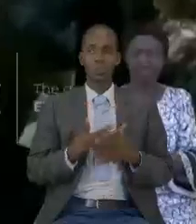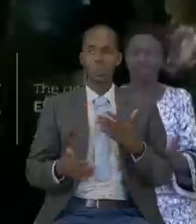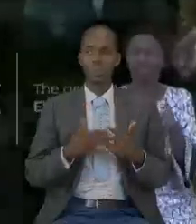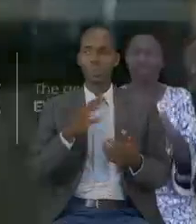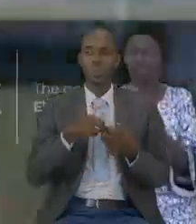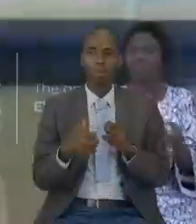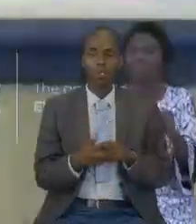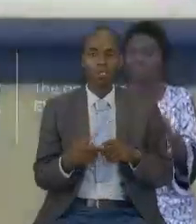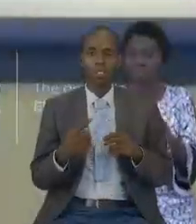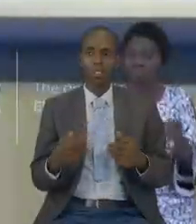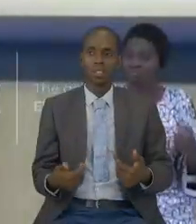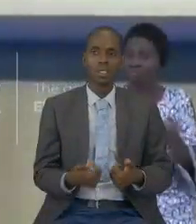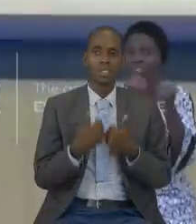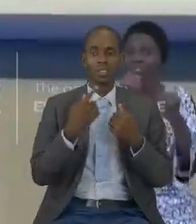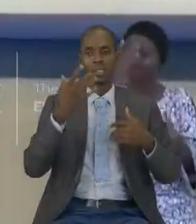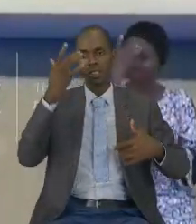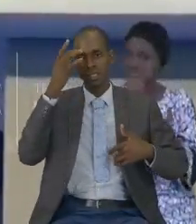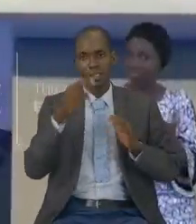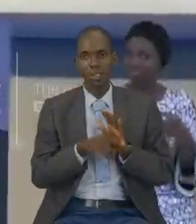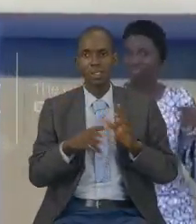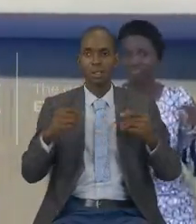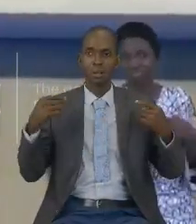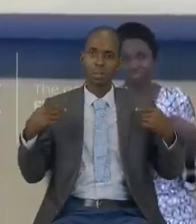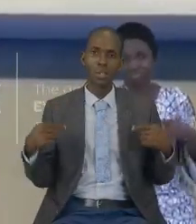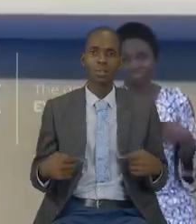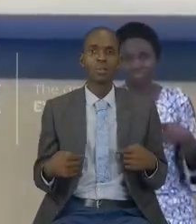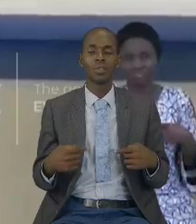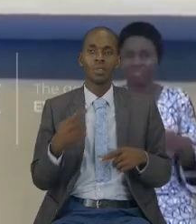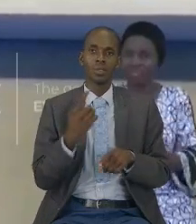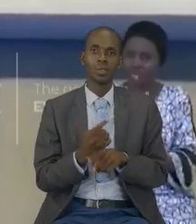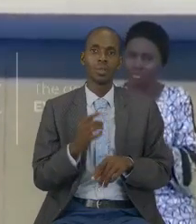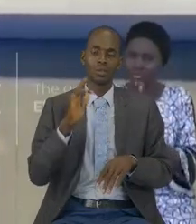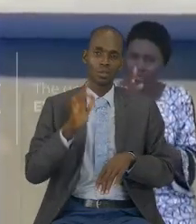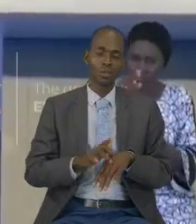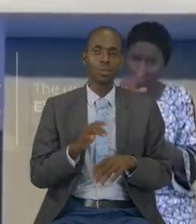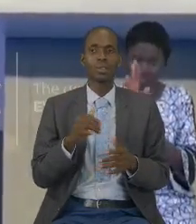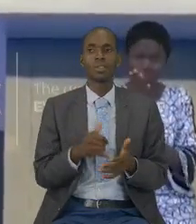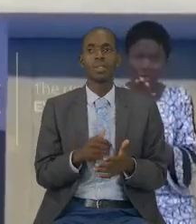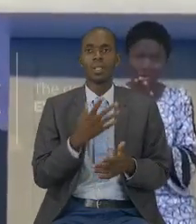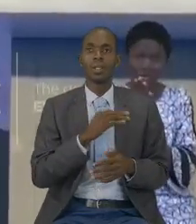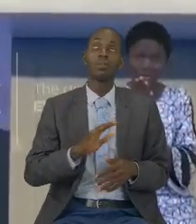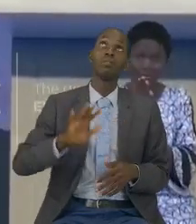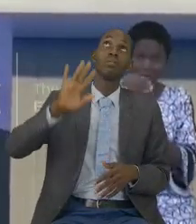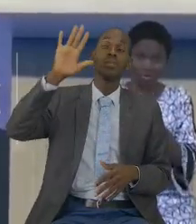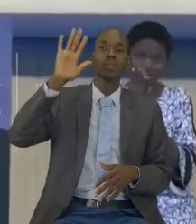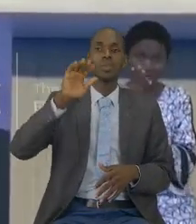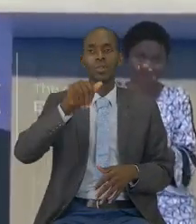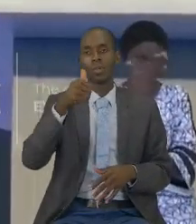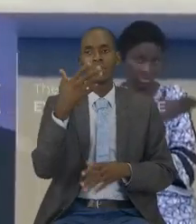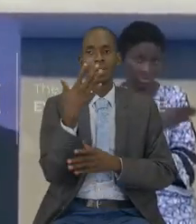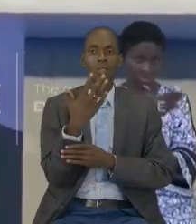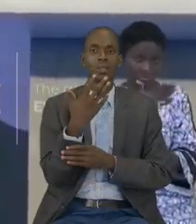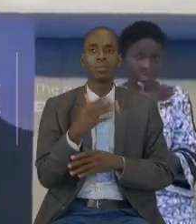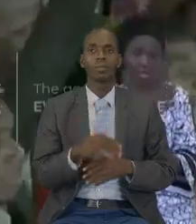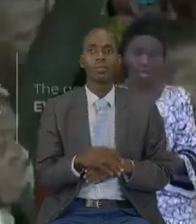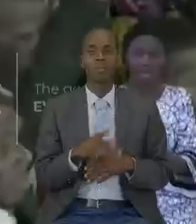the challenge, the sickness, the pain, just lay your hand there and raise up the other hand.